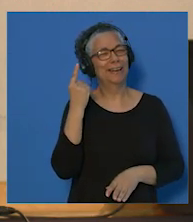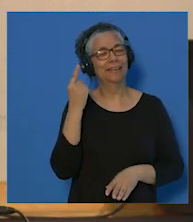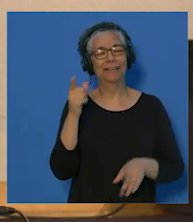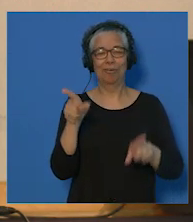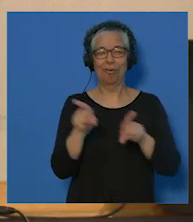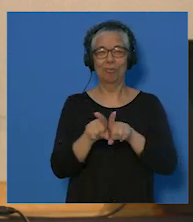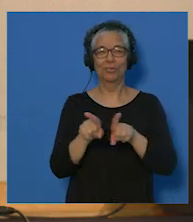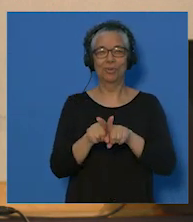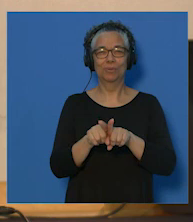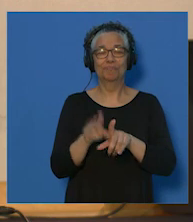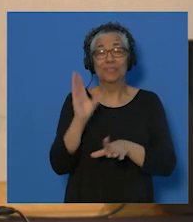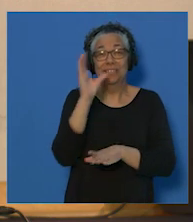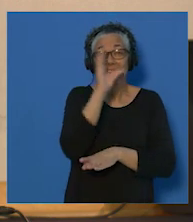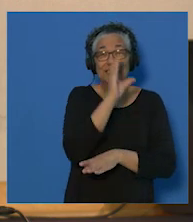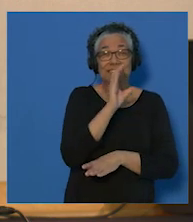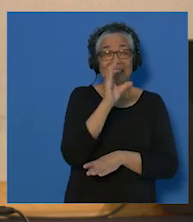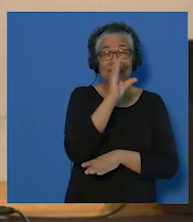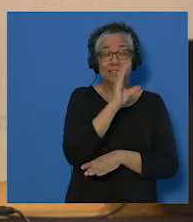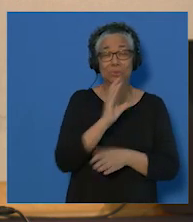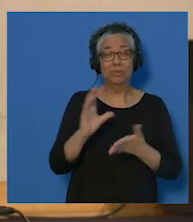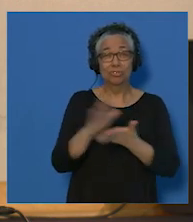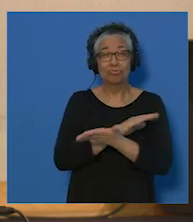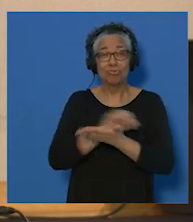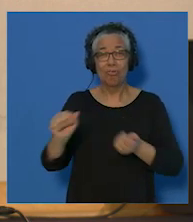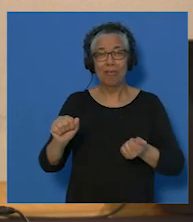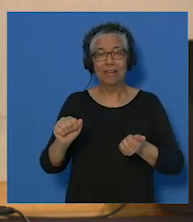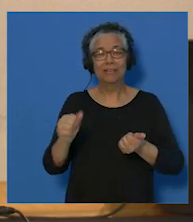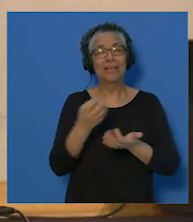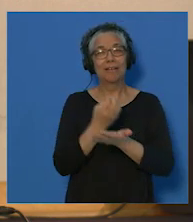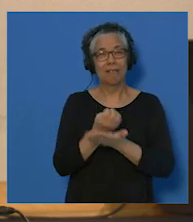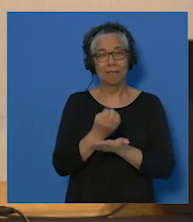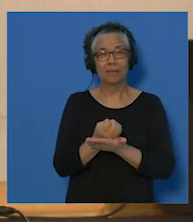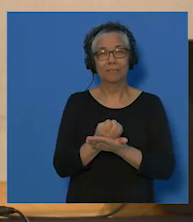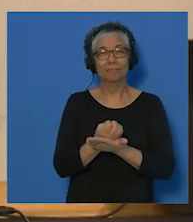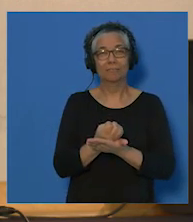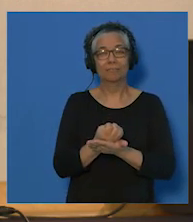also seeks to destroy our economy.